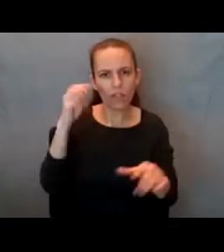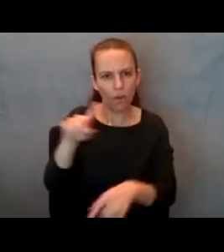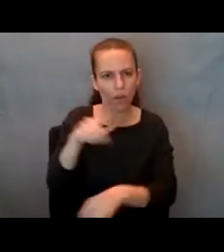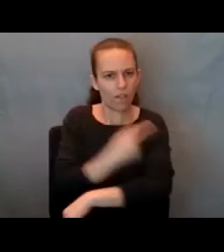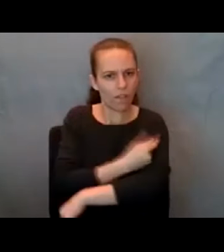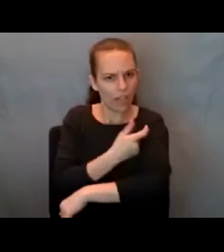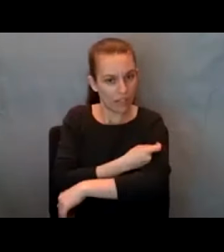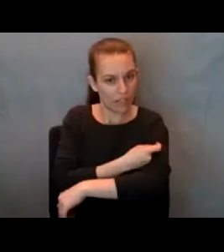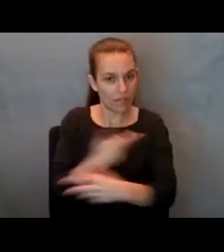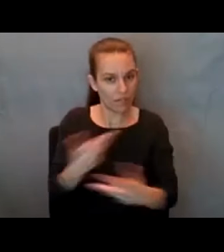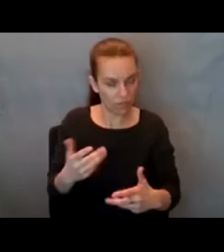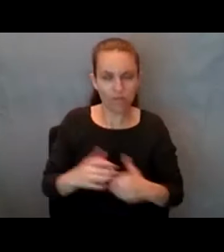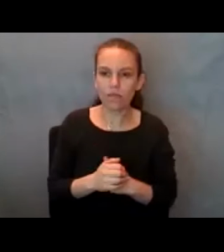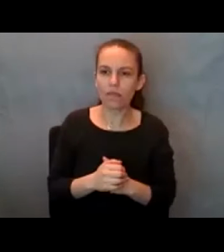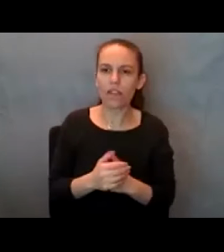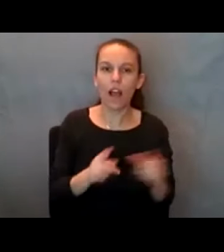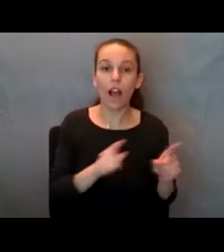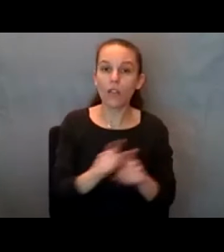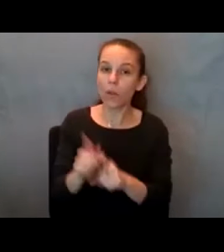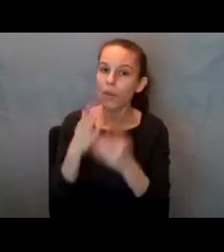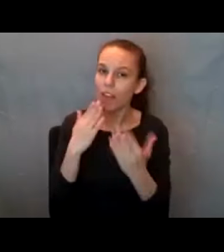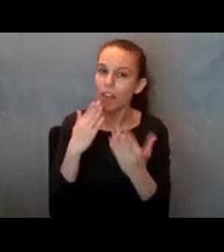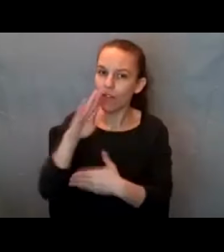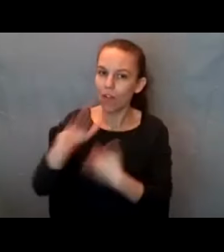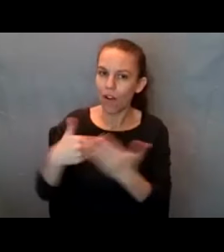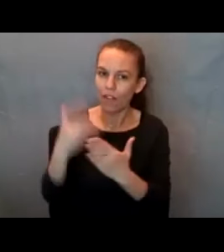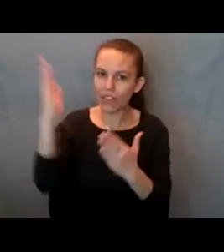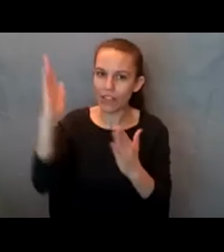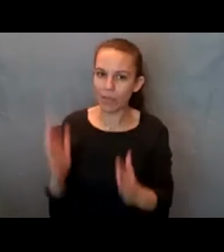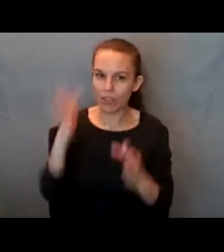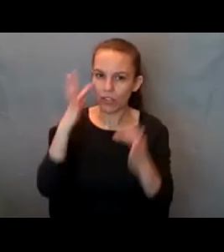And thank you to all the speakers who've chosen to join us today.